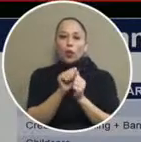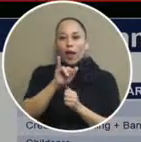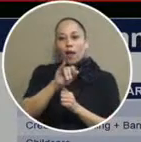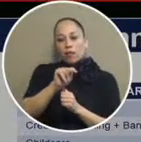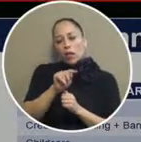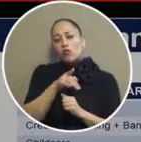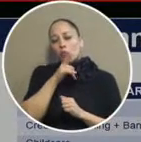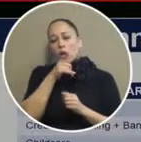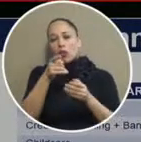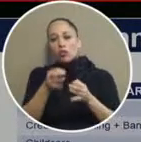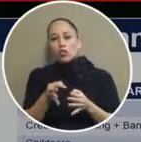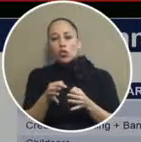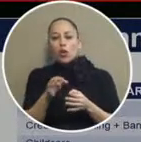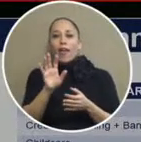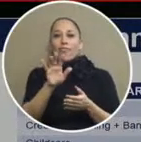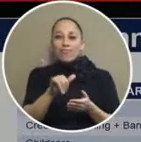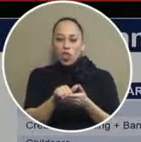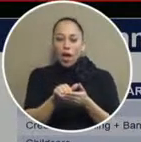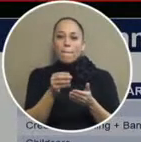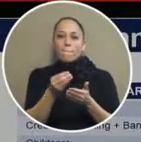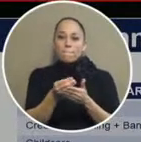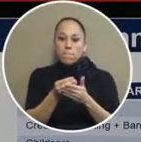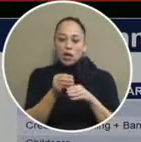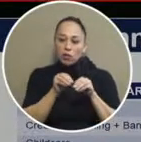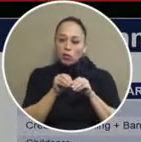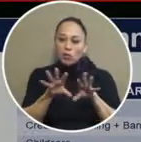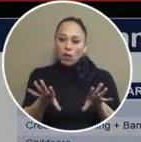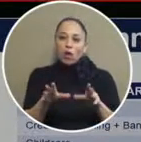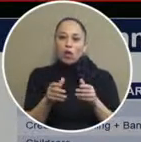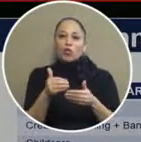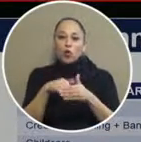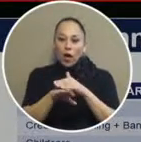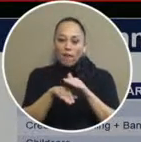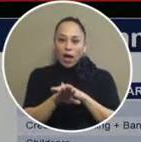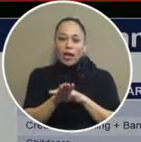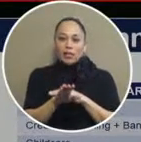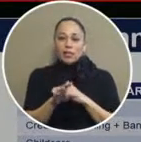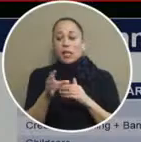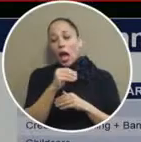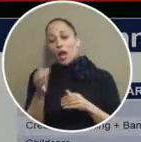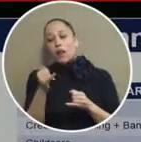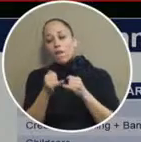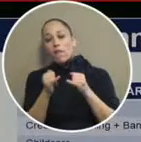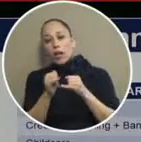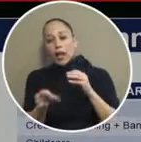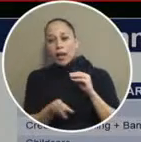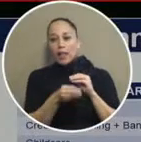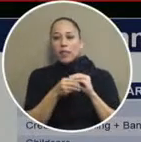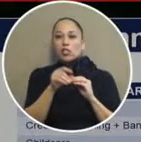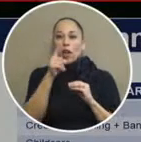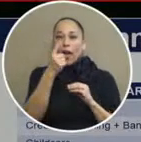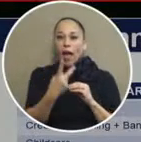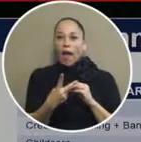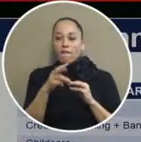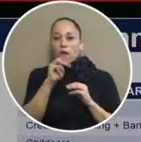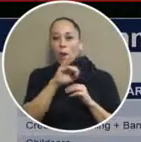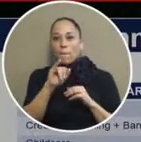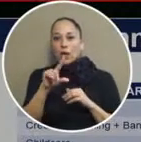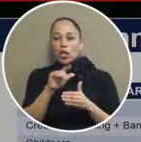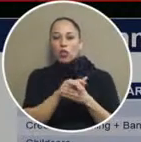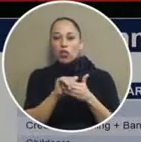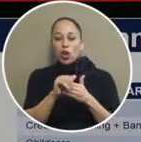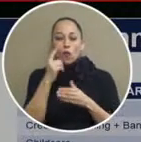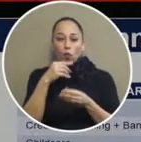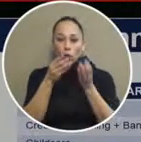make sure that those dollars can get deployed to expand that access. And then finally, an additional $500,000 towards